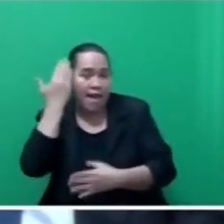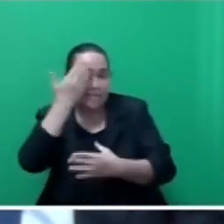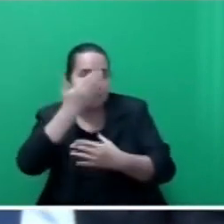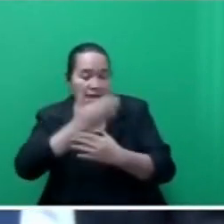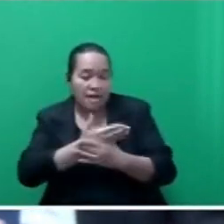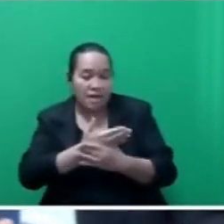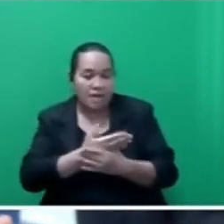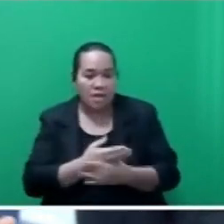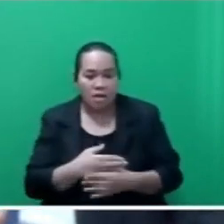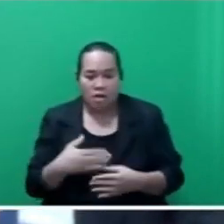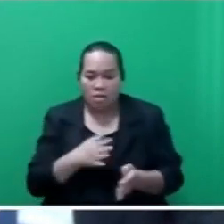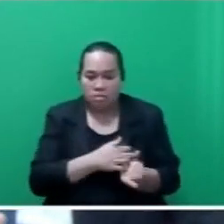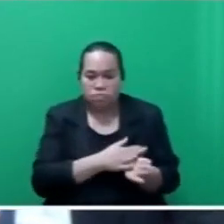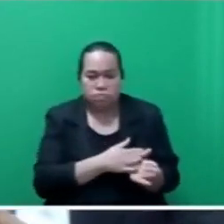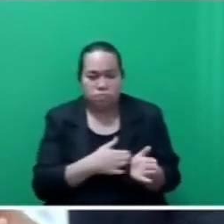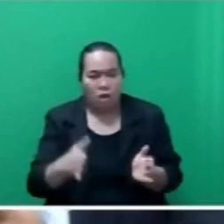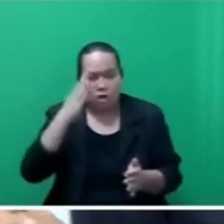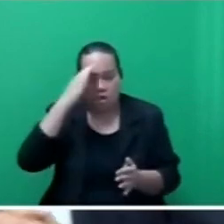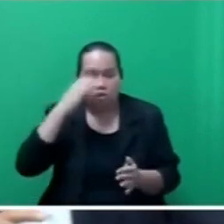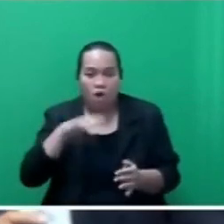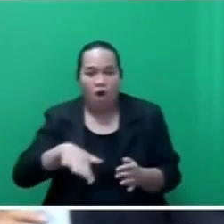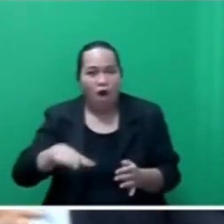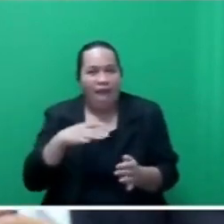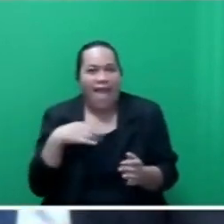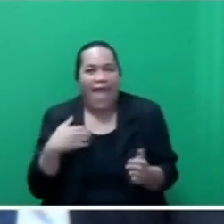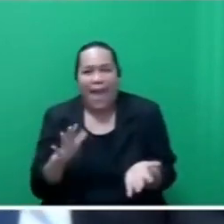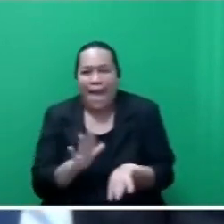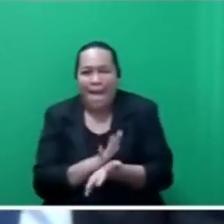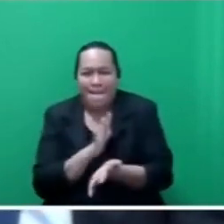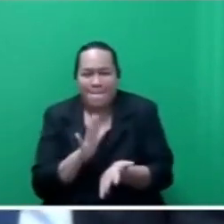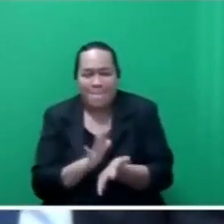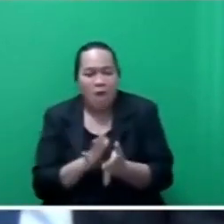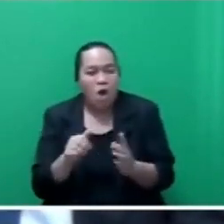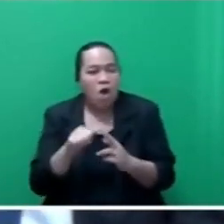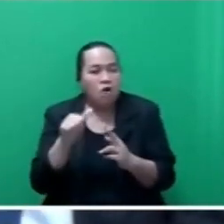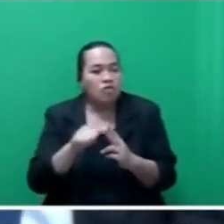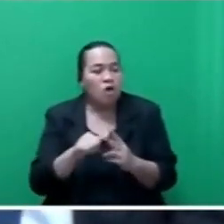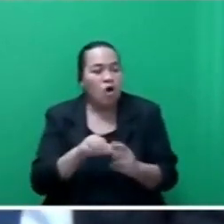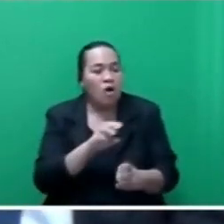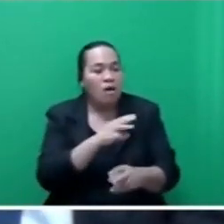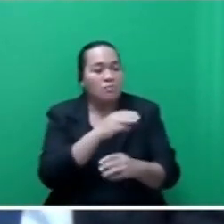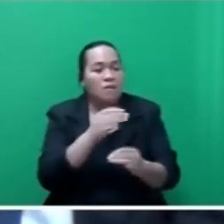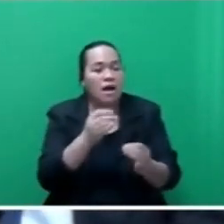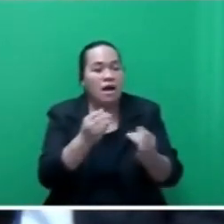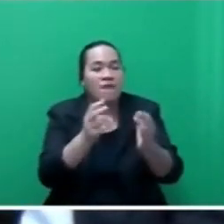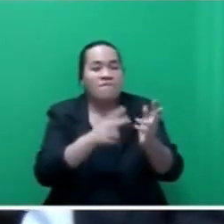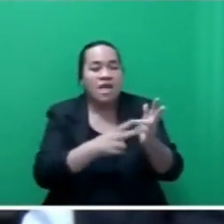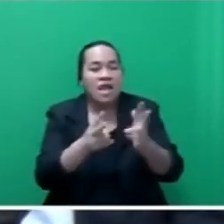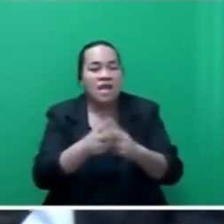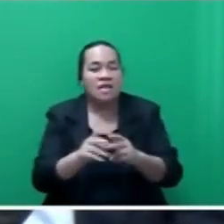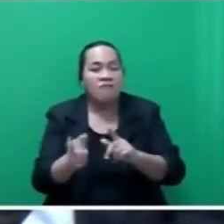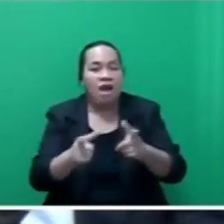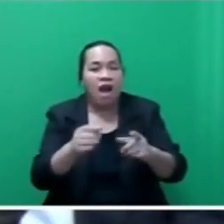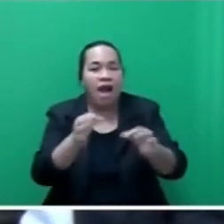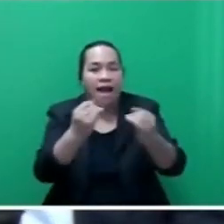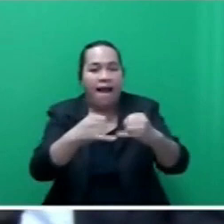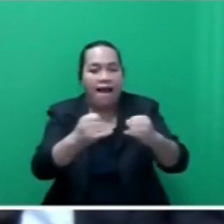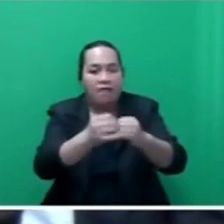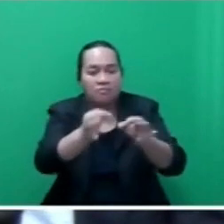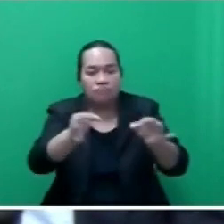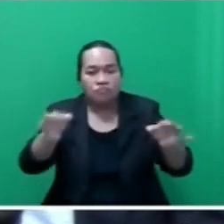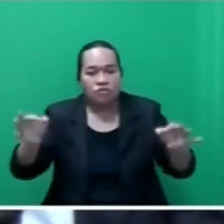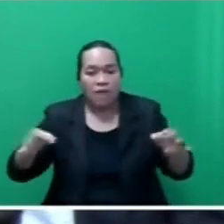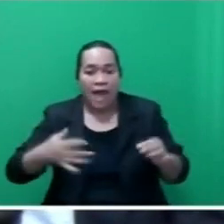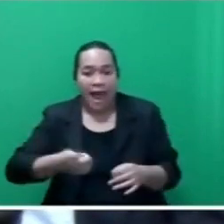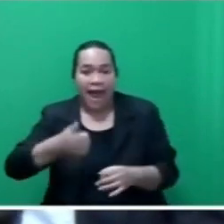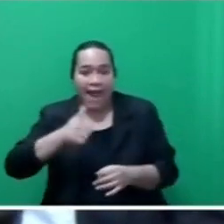all throughout the country they have been very happy. Not only that, but maritime and rural allowance has been restored when